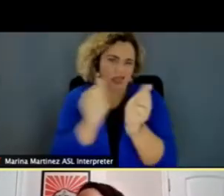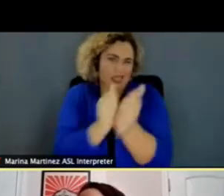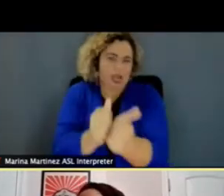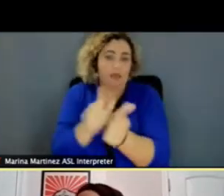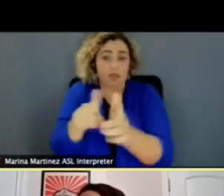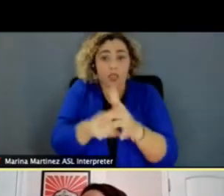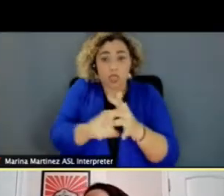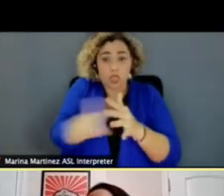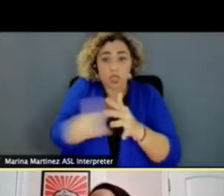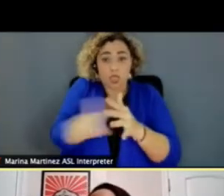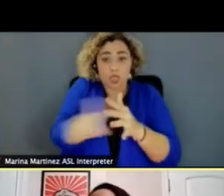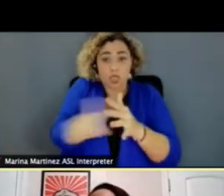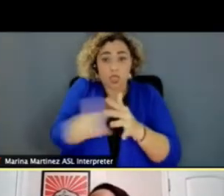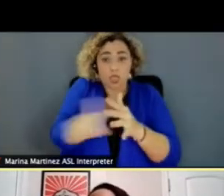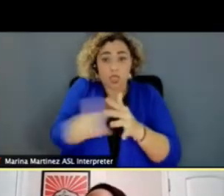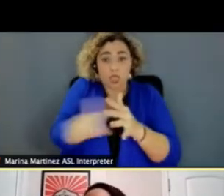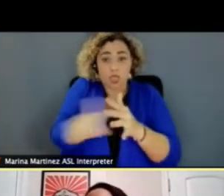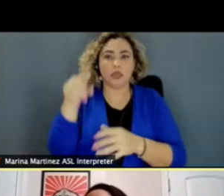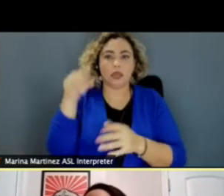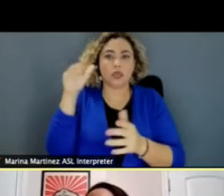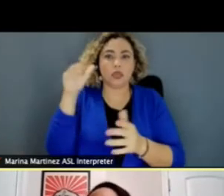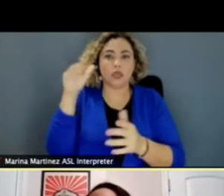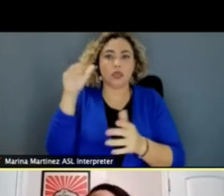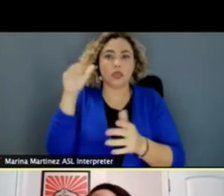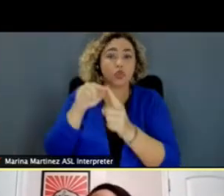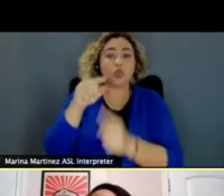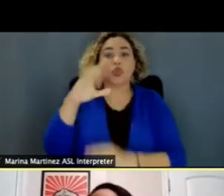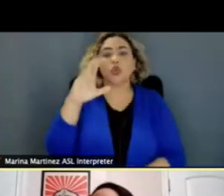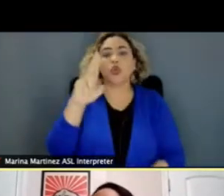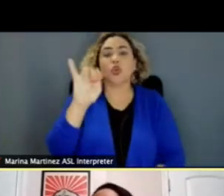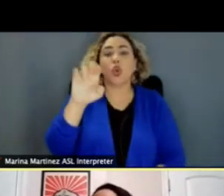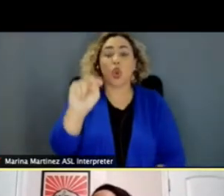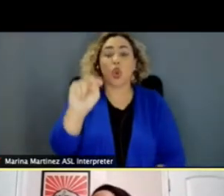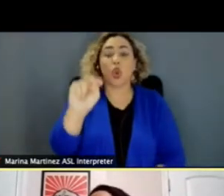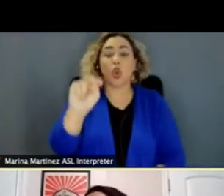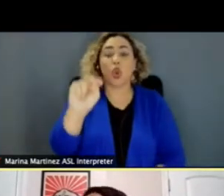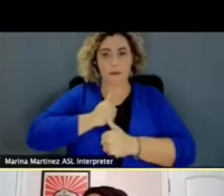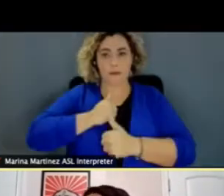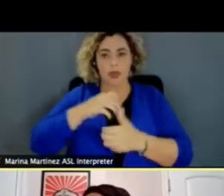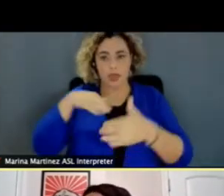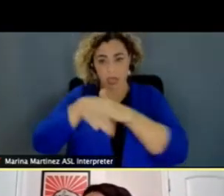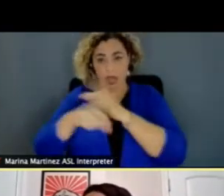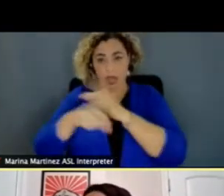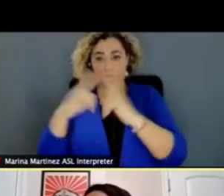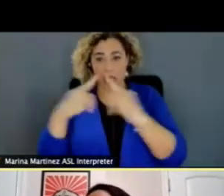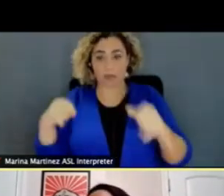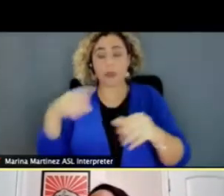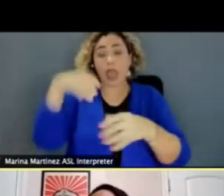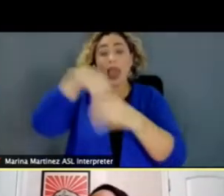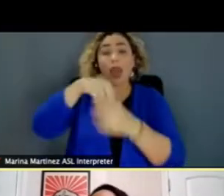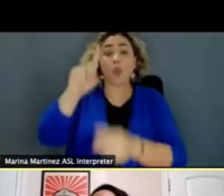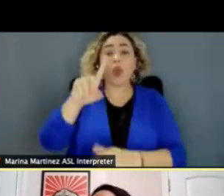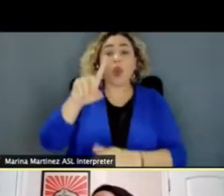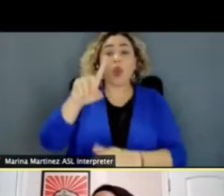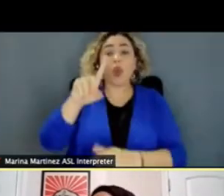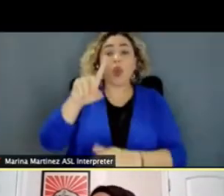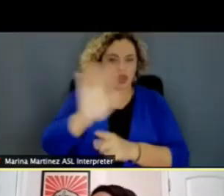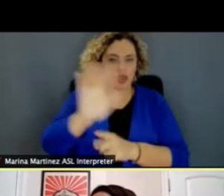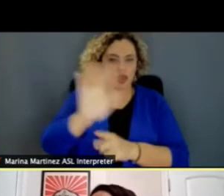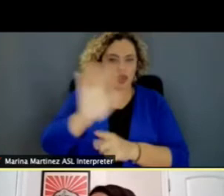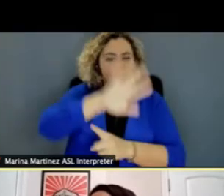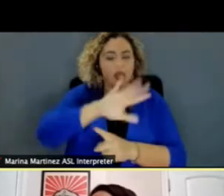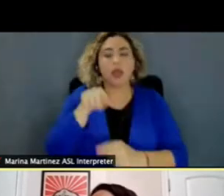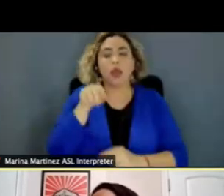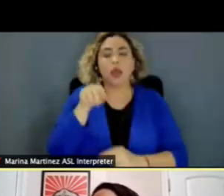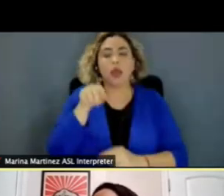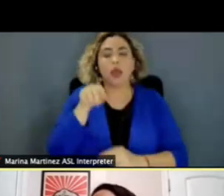escaped to a civil Union Army internment camp that was located in Louisiana. And